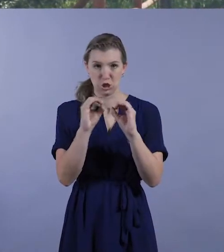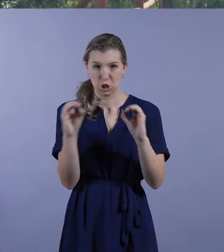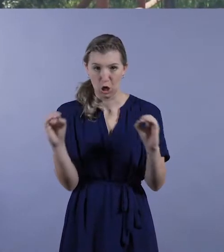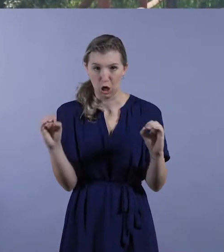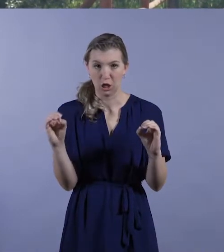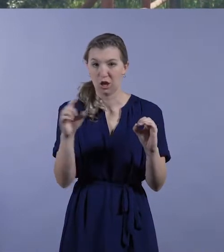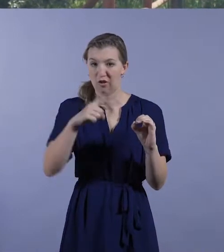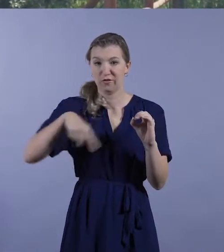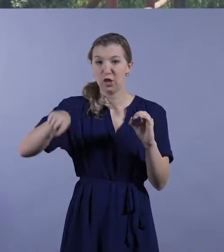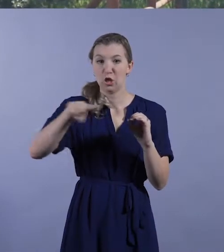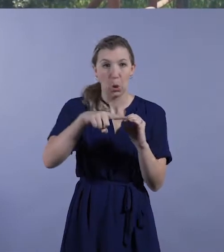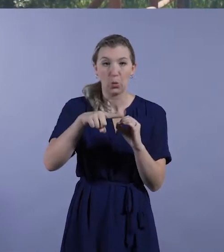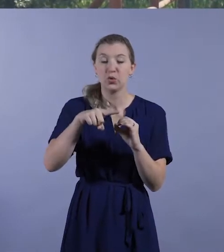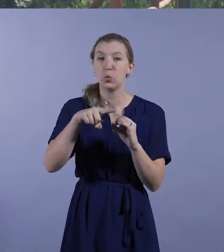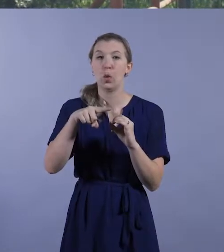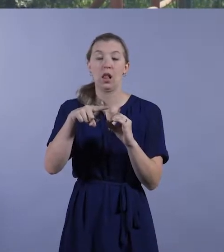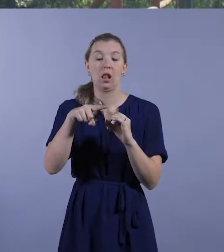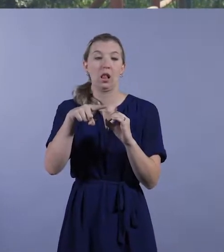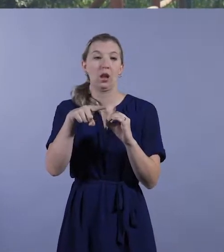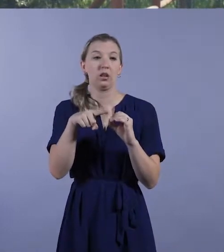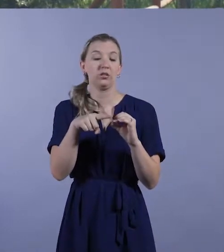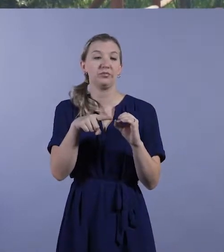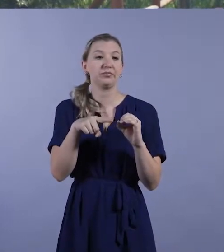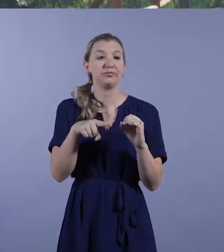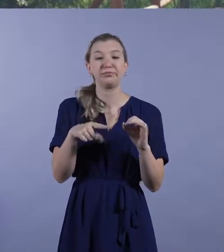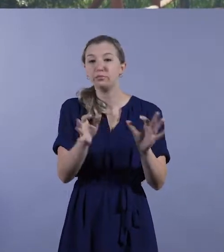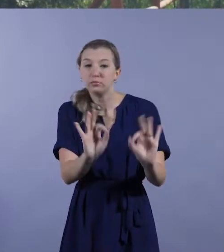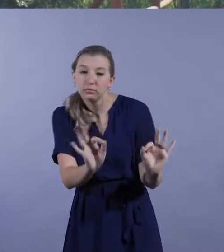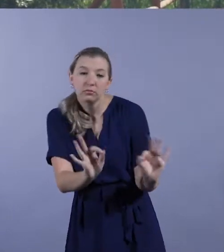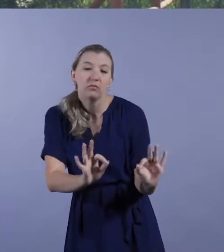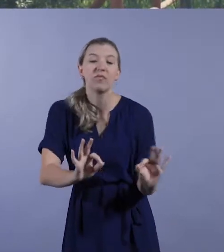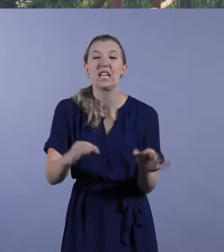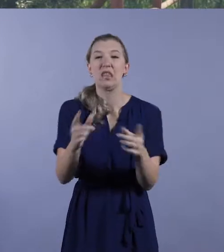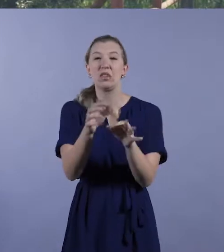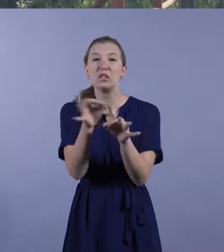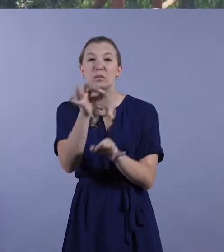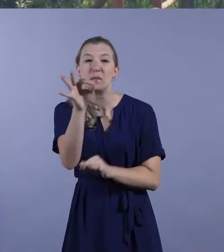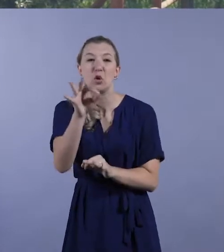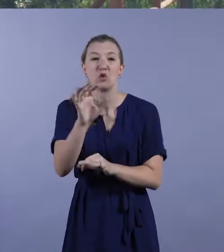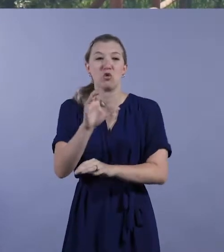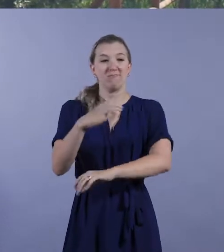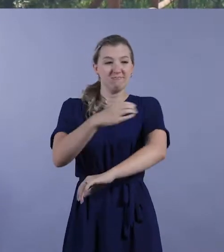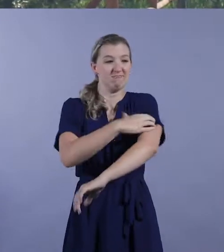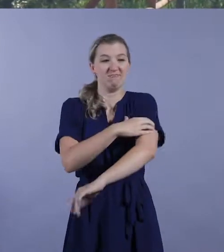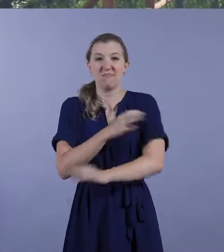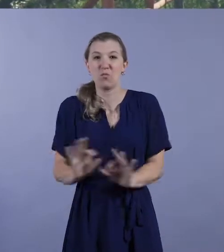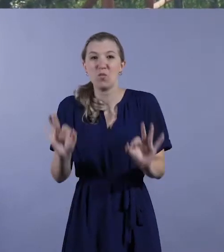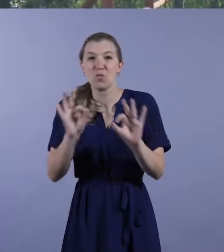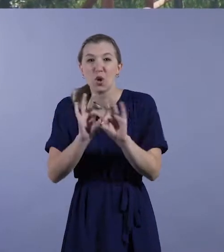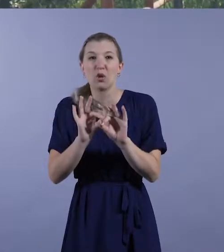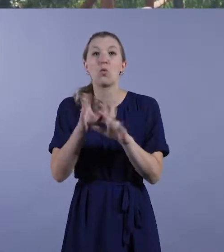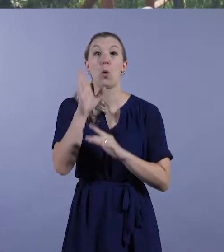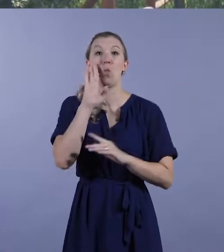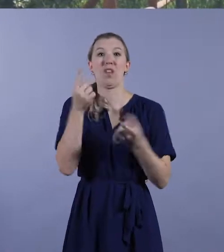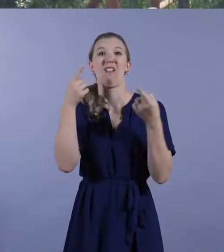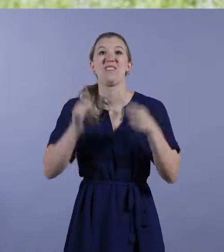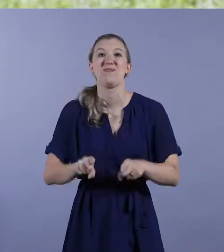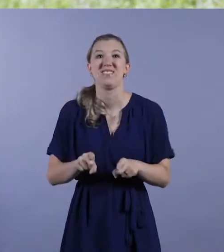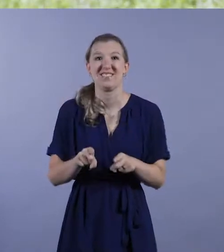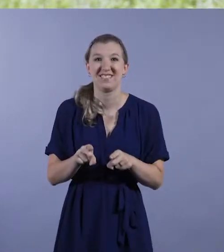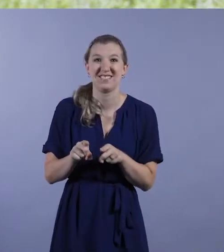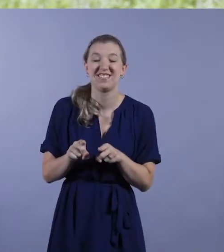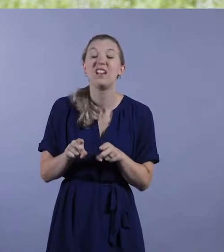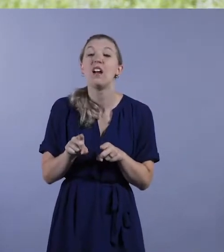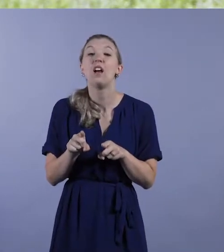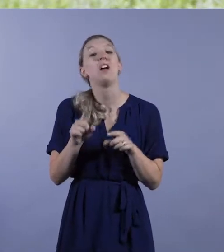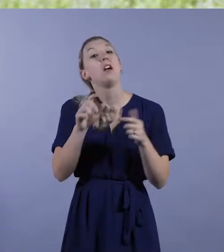steps are going to diminish in any way the spiritual magnitude of what is going to take place.